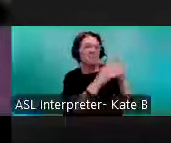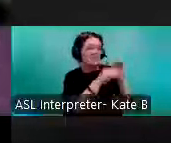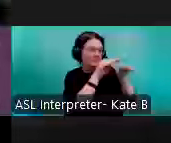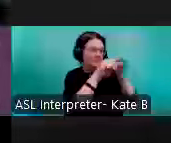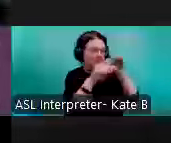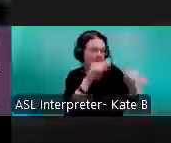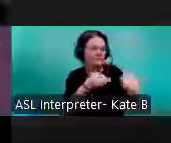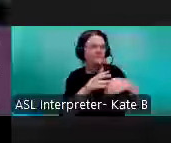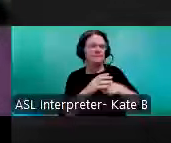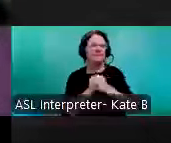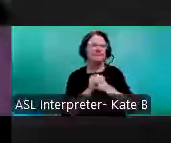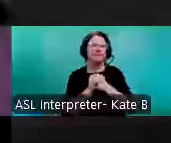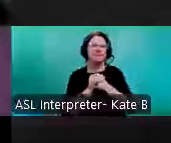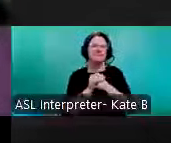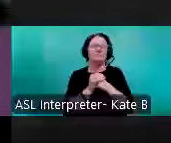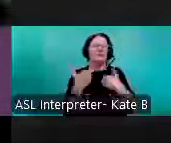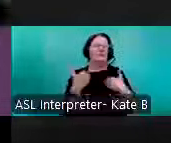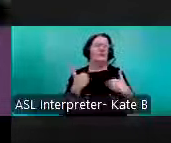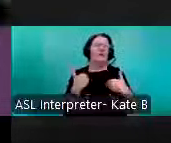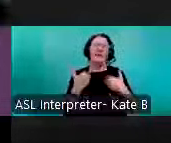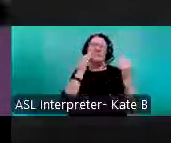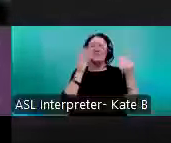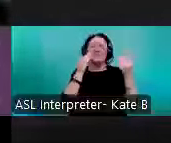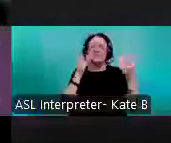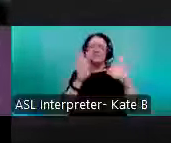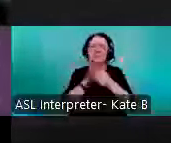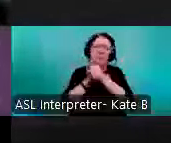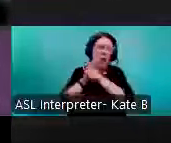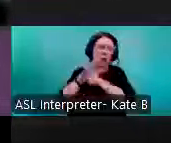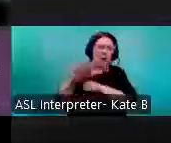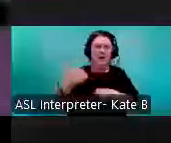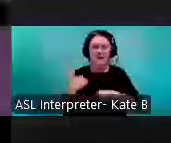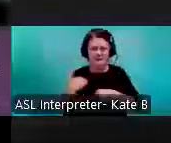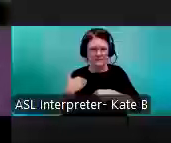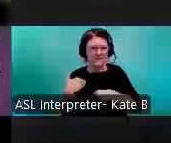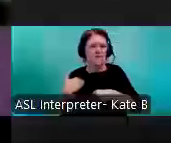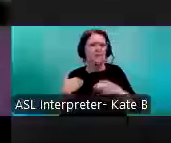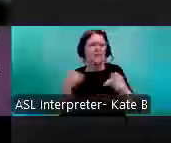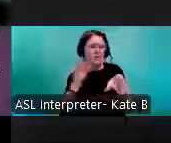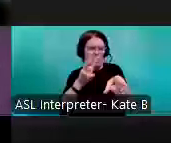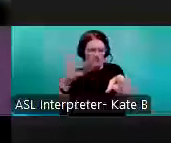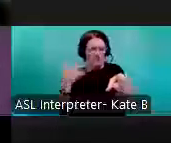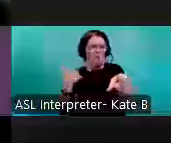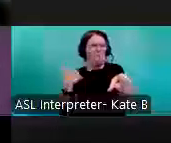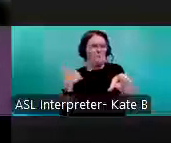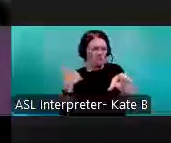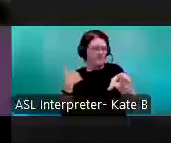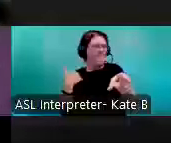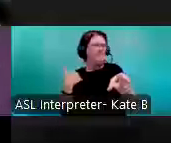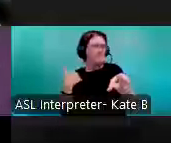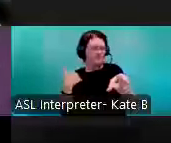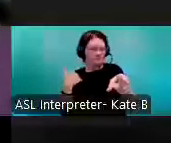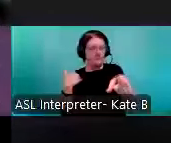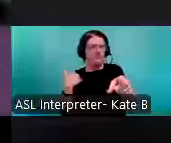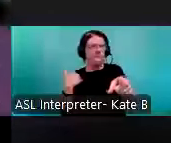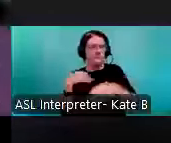of registration materials available. So there's a link there on our website to